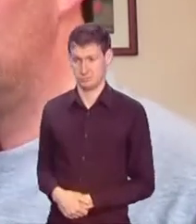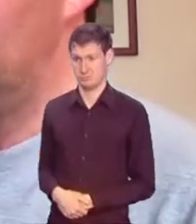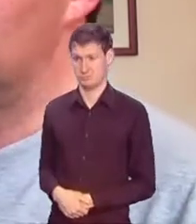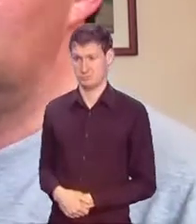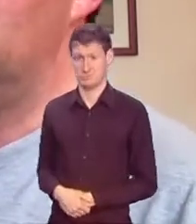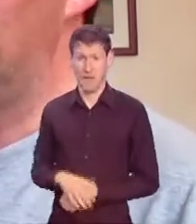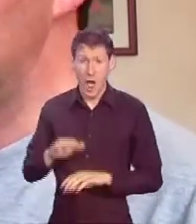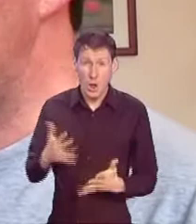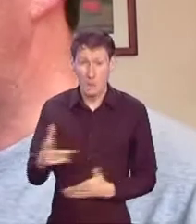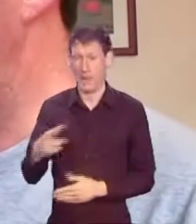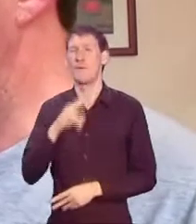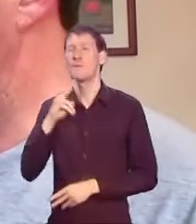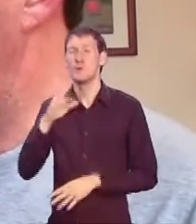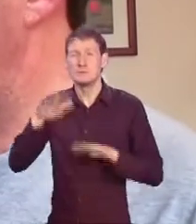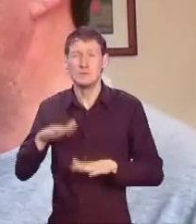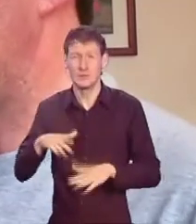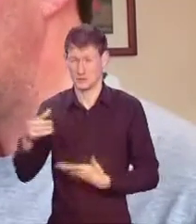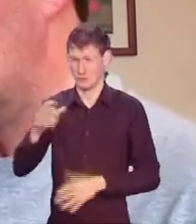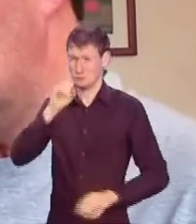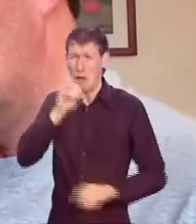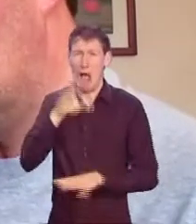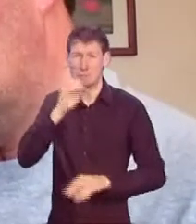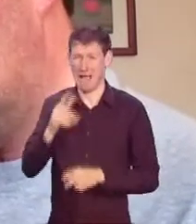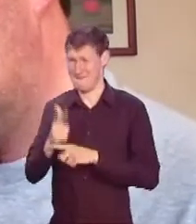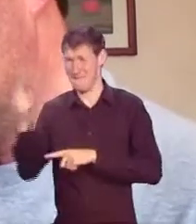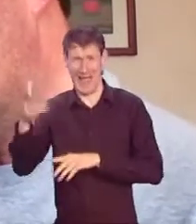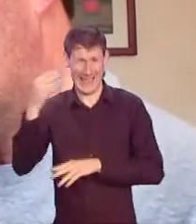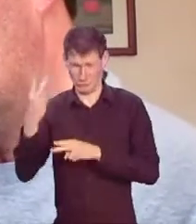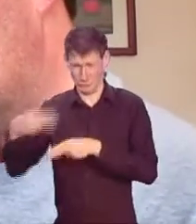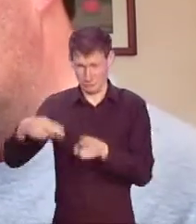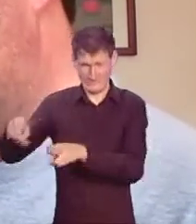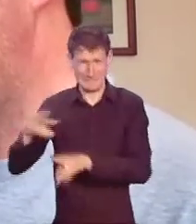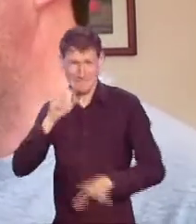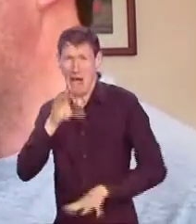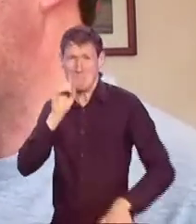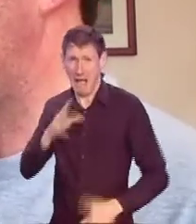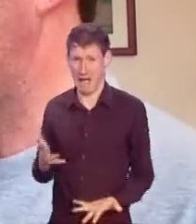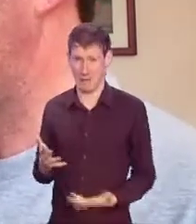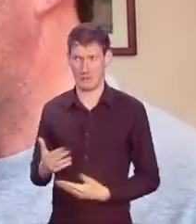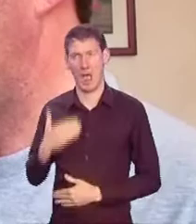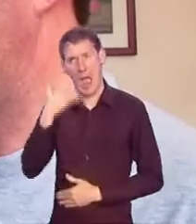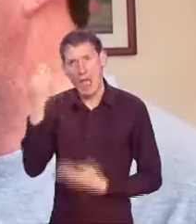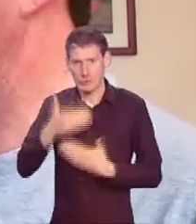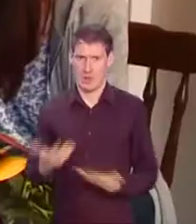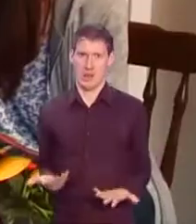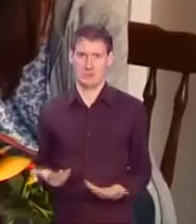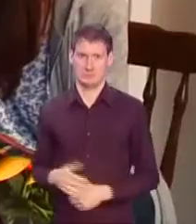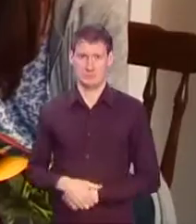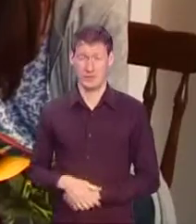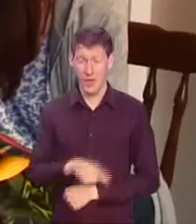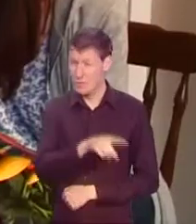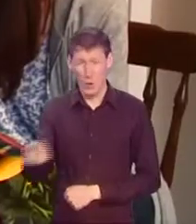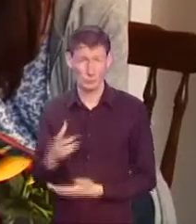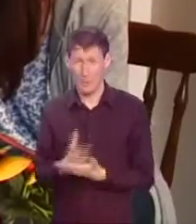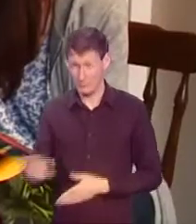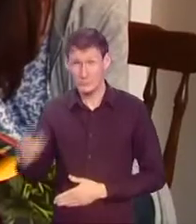Wouldn't be so bad if you could keep your voice down a bit, but 2 streets away must hear you. Every night. No one would believe